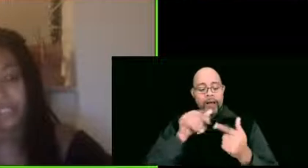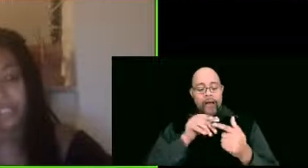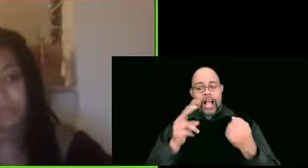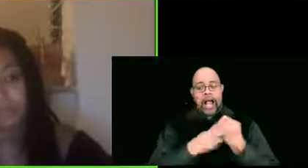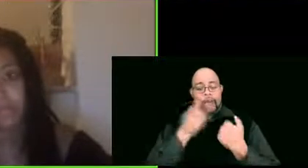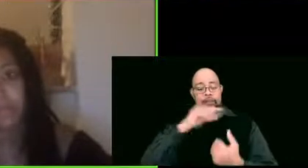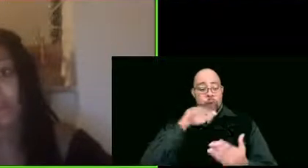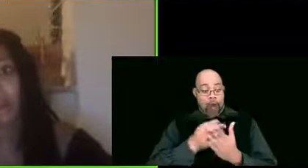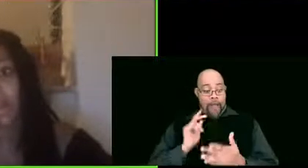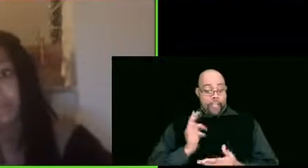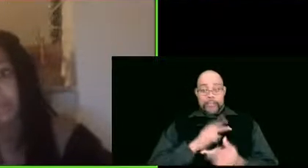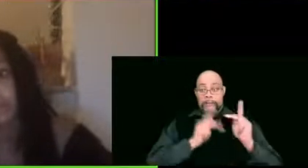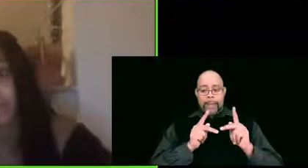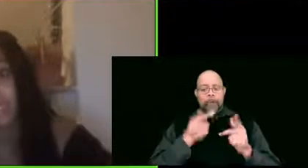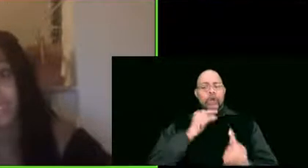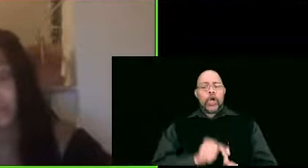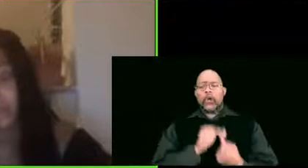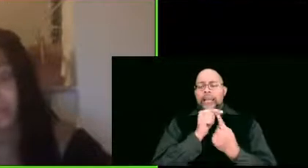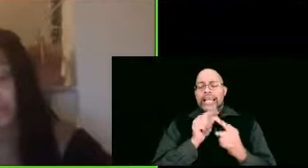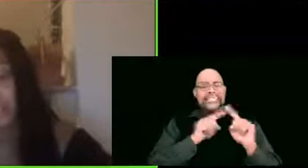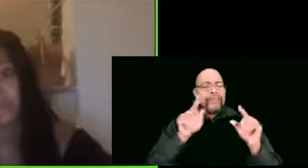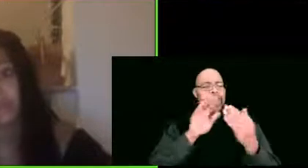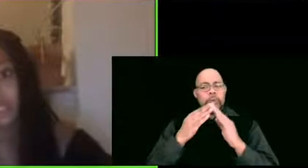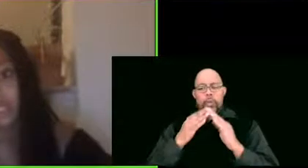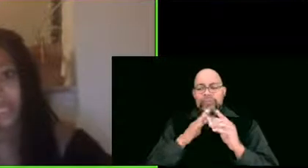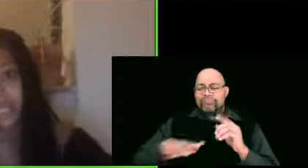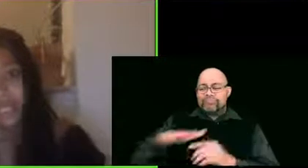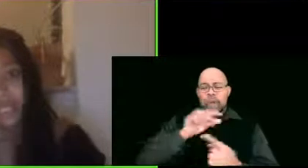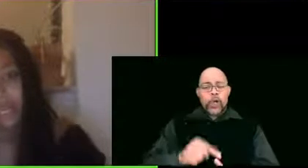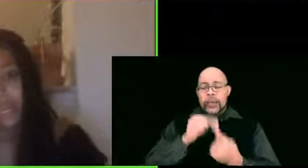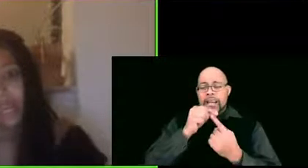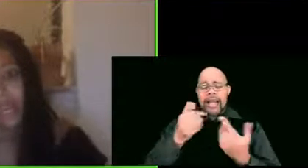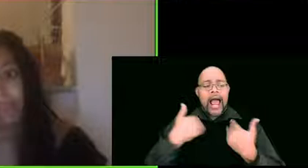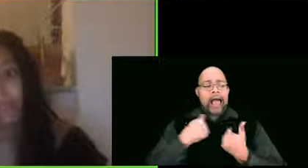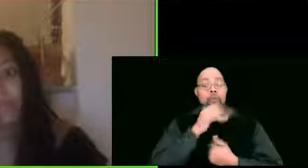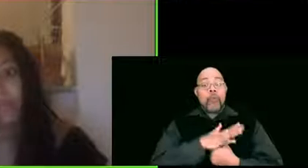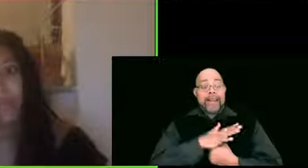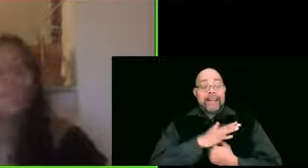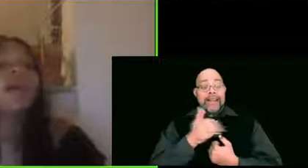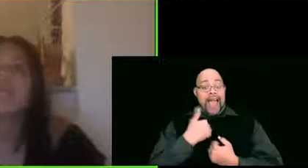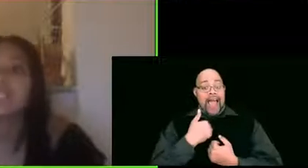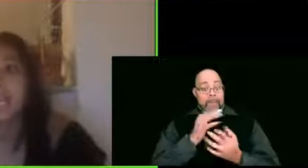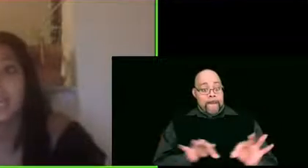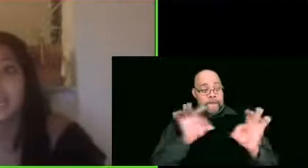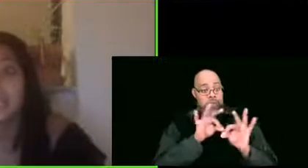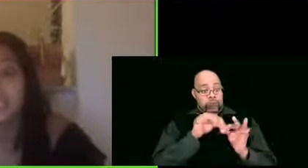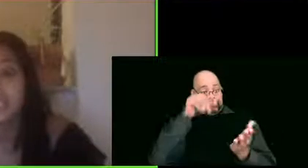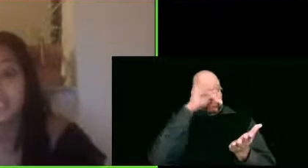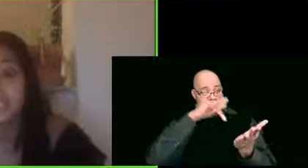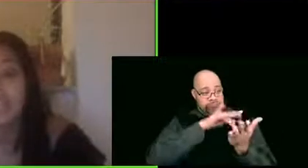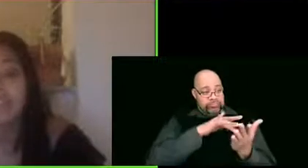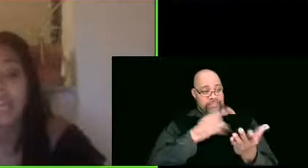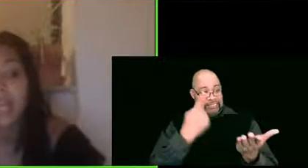ocean conservation, because we are, as people, are so unique and all the different communities are unique. And I think having women have a say at